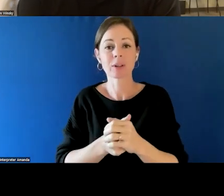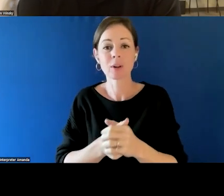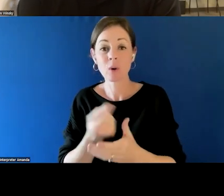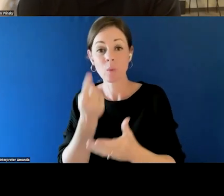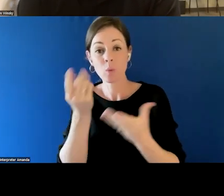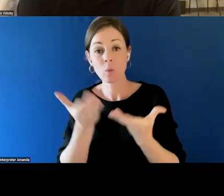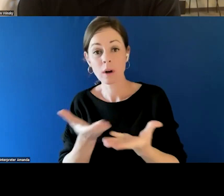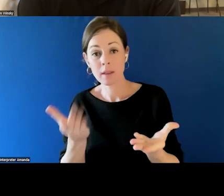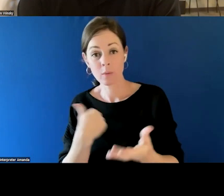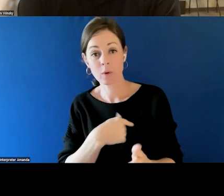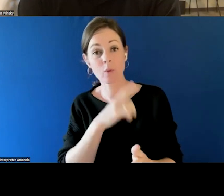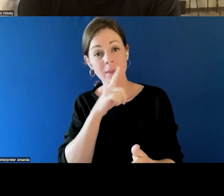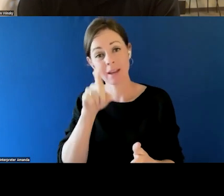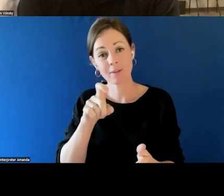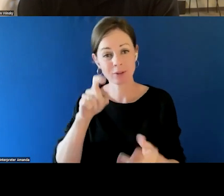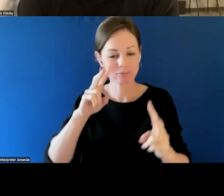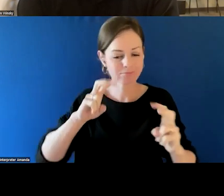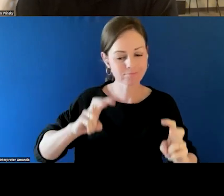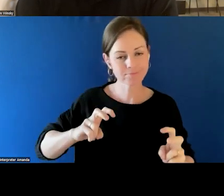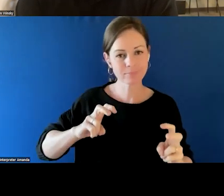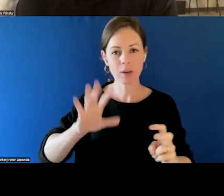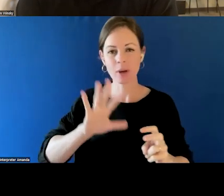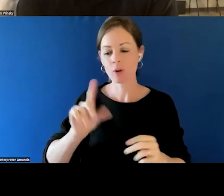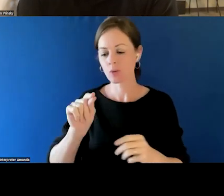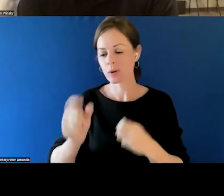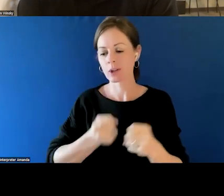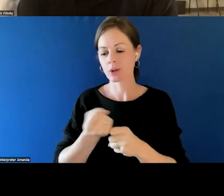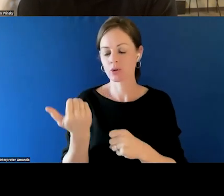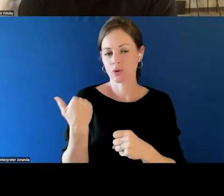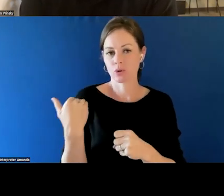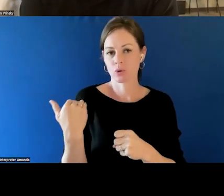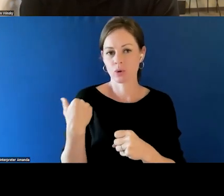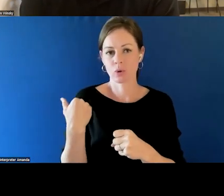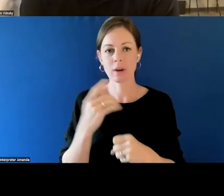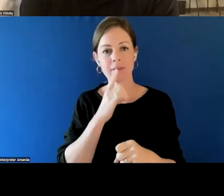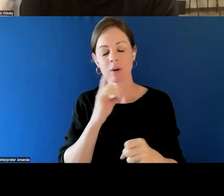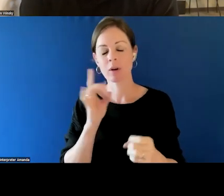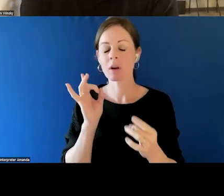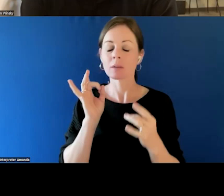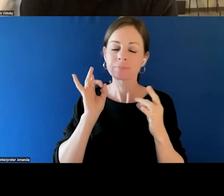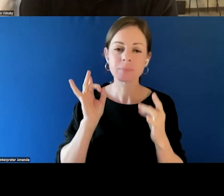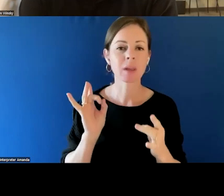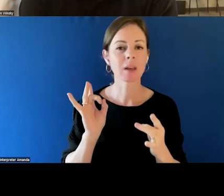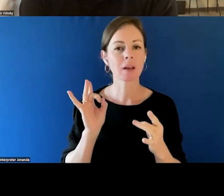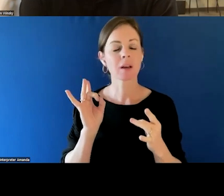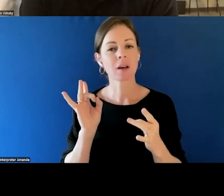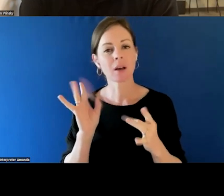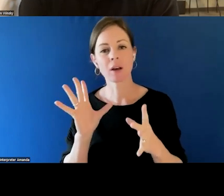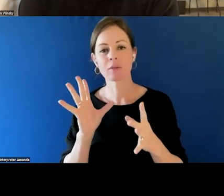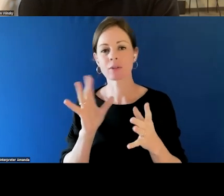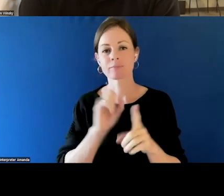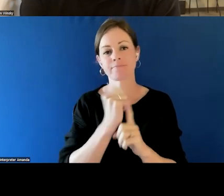that we have to really look at is almost 20 years ago now, right? We had a very tragic but kind of sentinel event